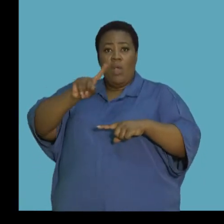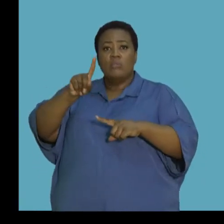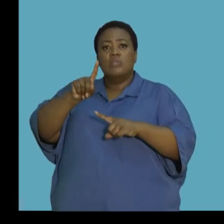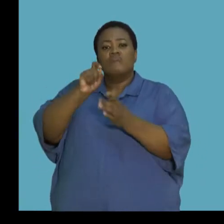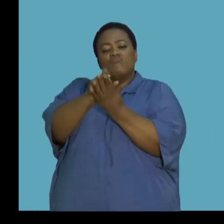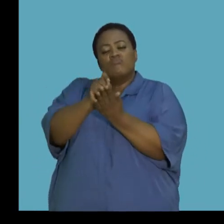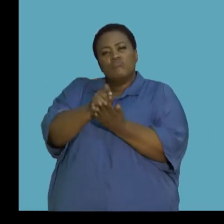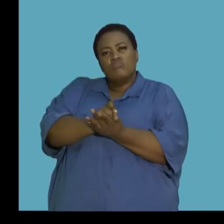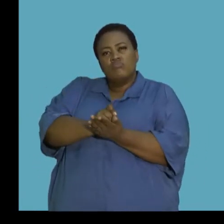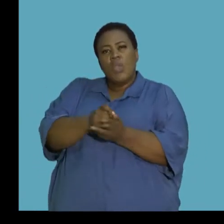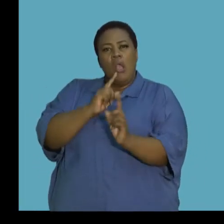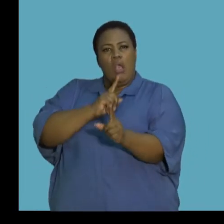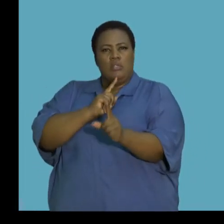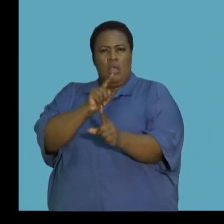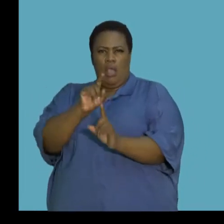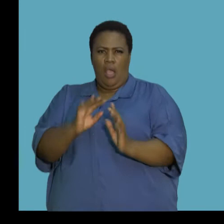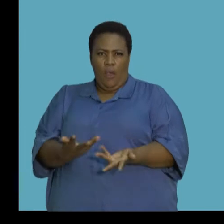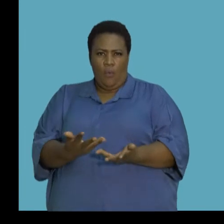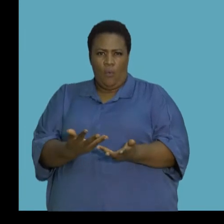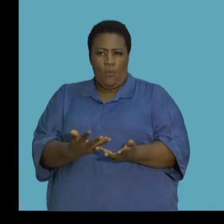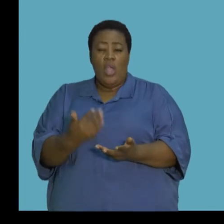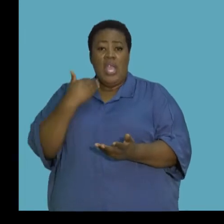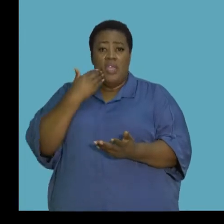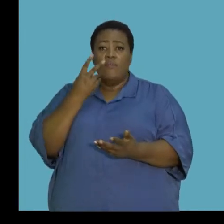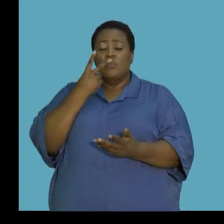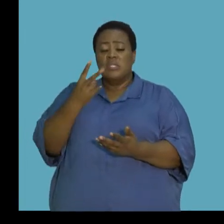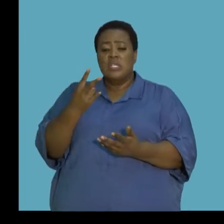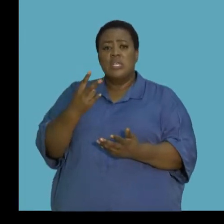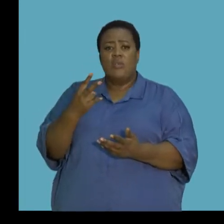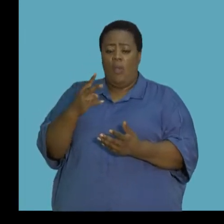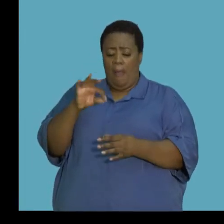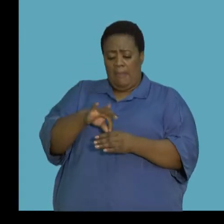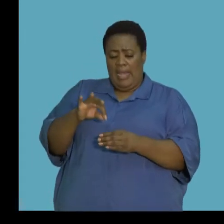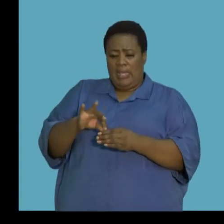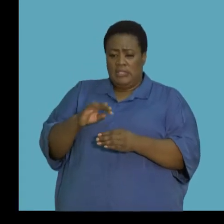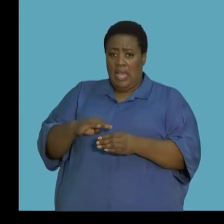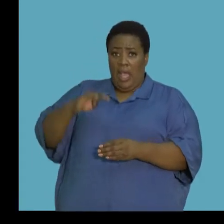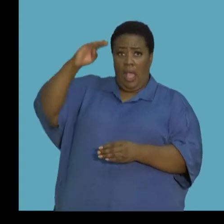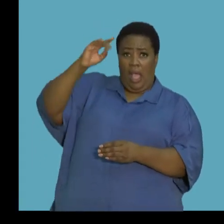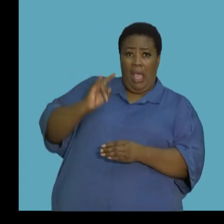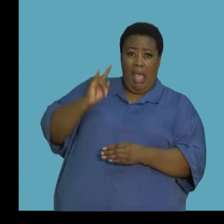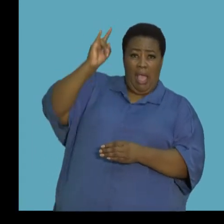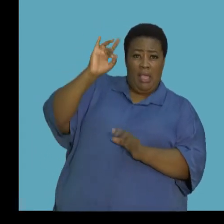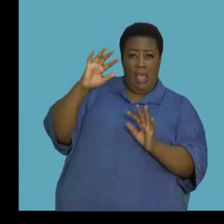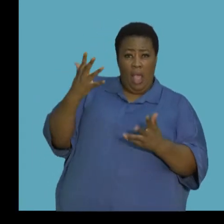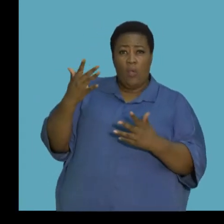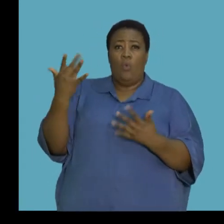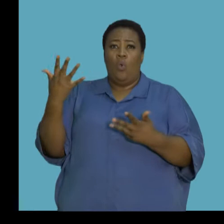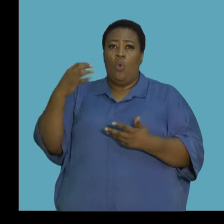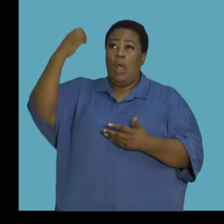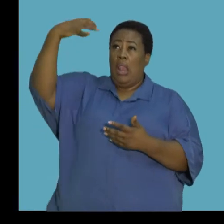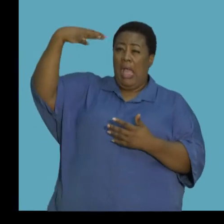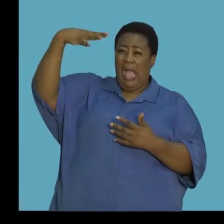So recording, what do you record? And if you are recording the height of the plant or the light